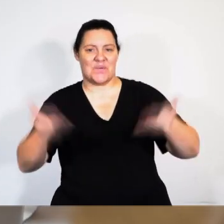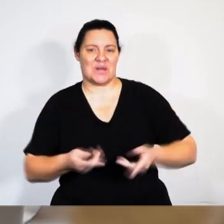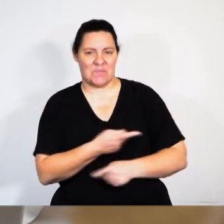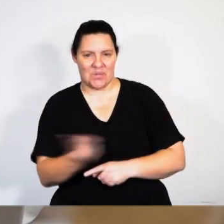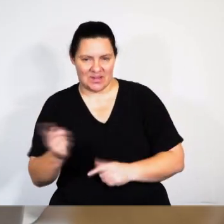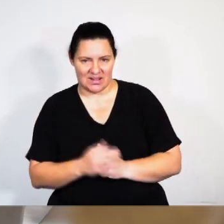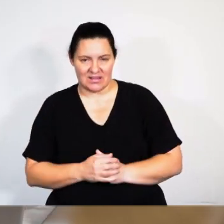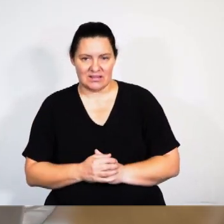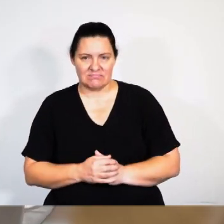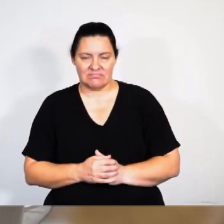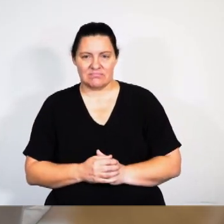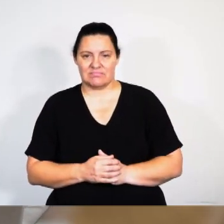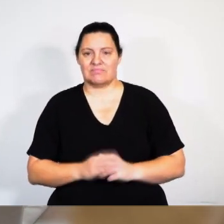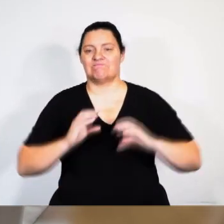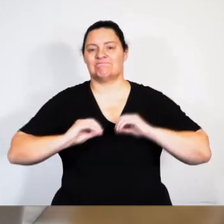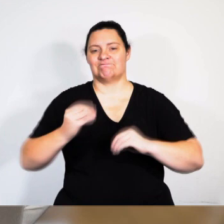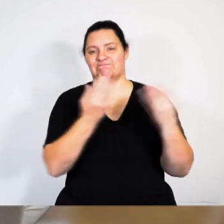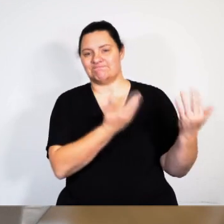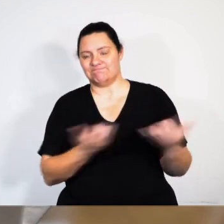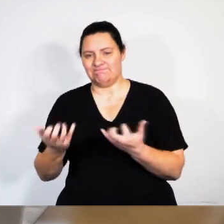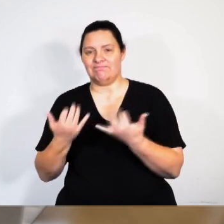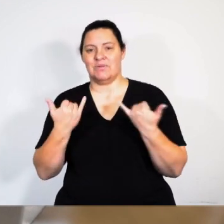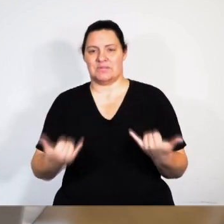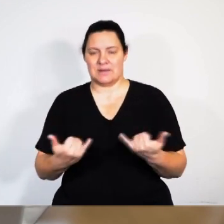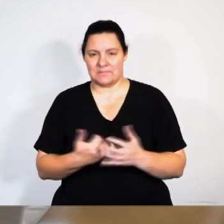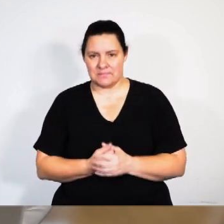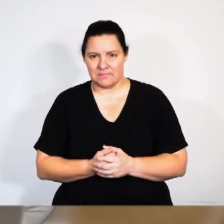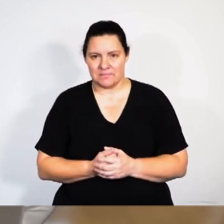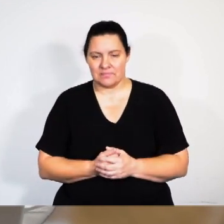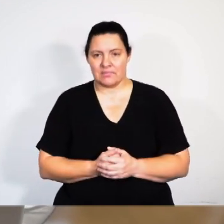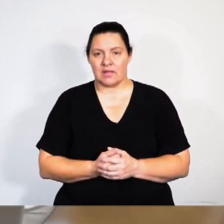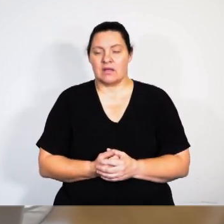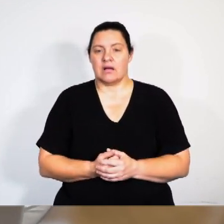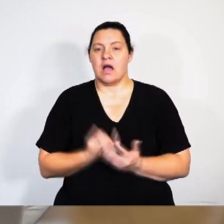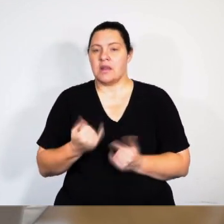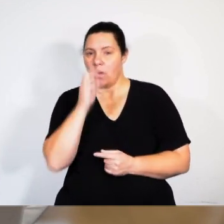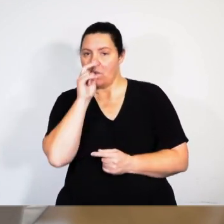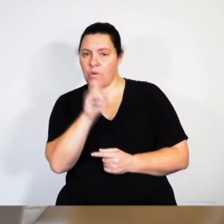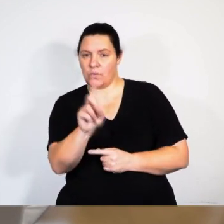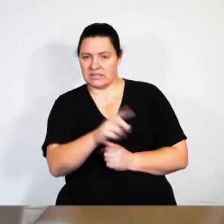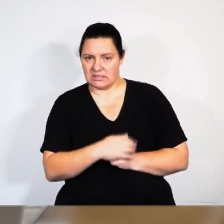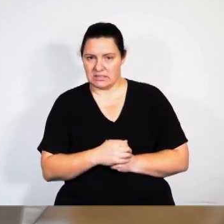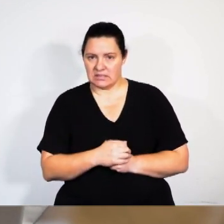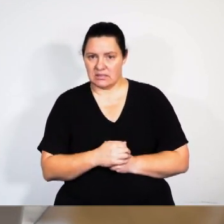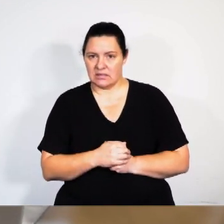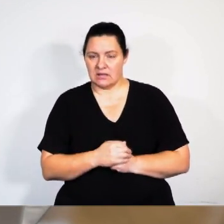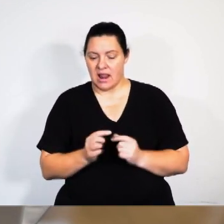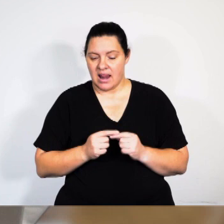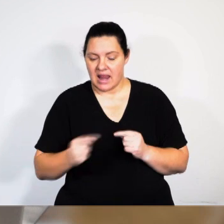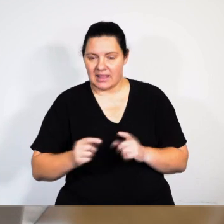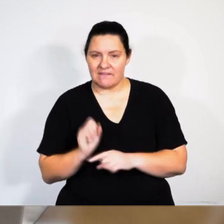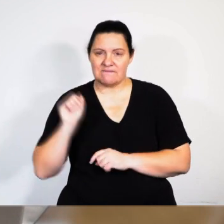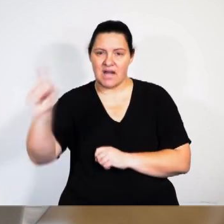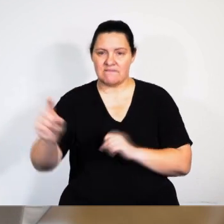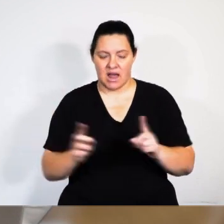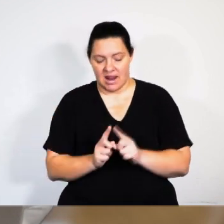Welcome back, everyone, and let's get into the business of the day. We are now going to look at the length